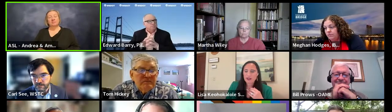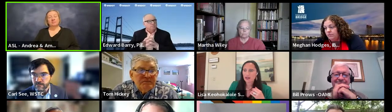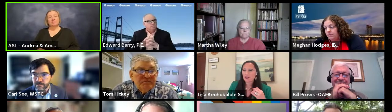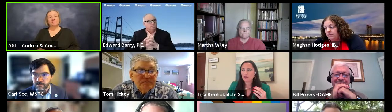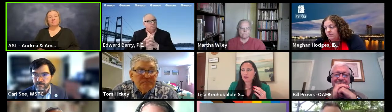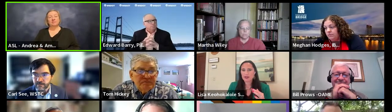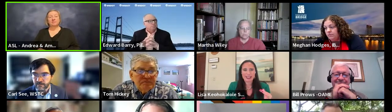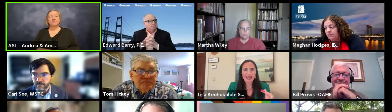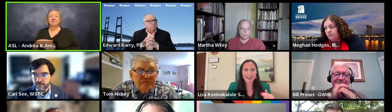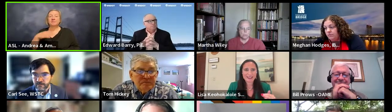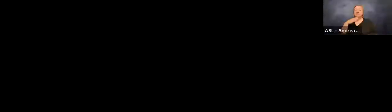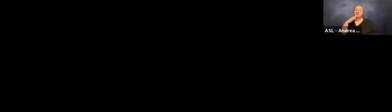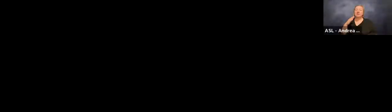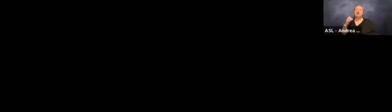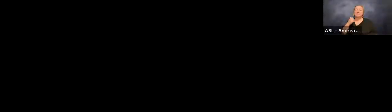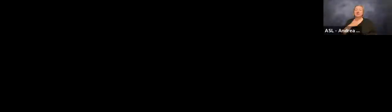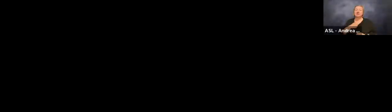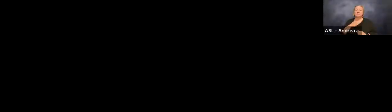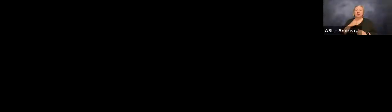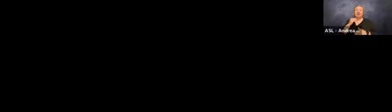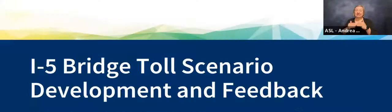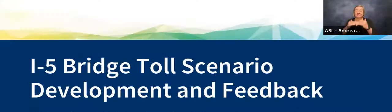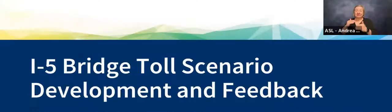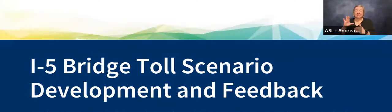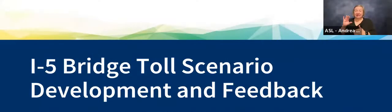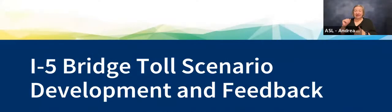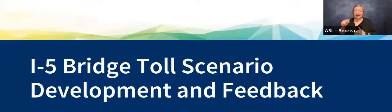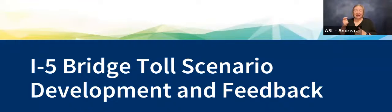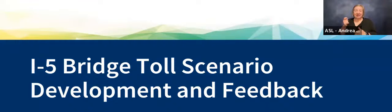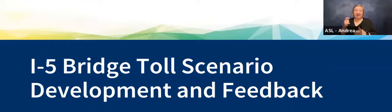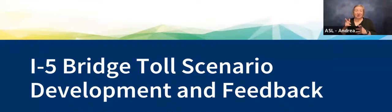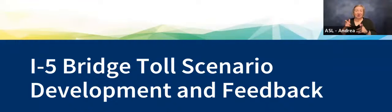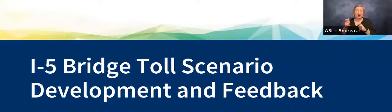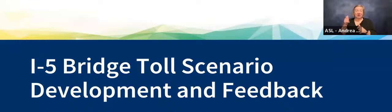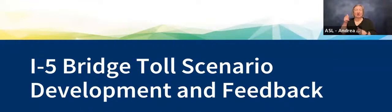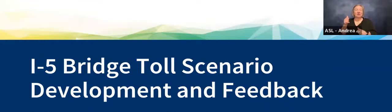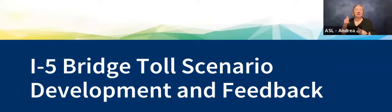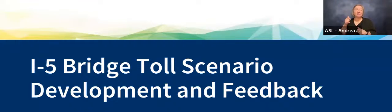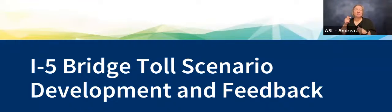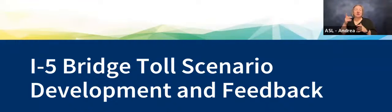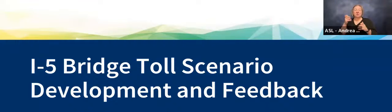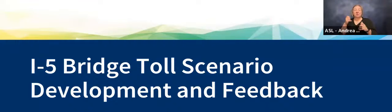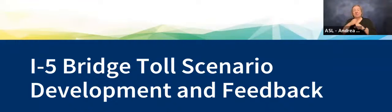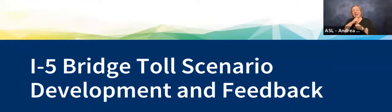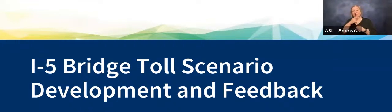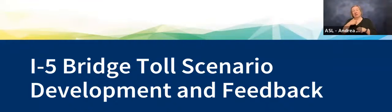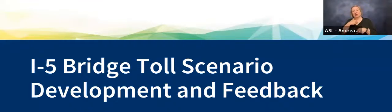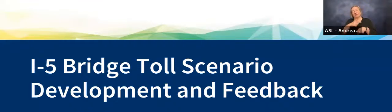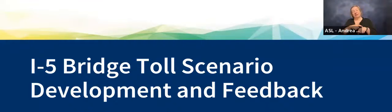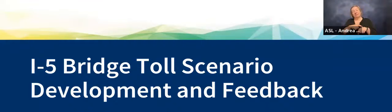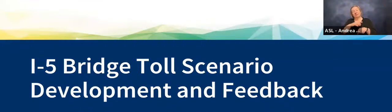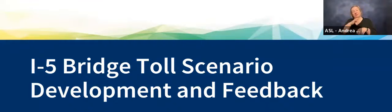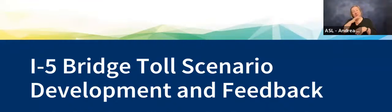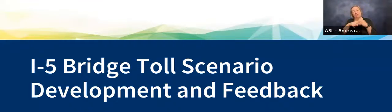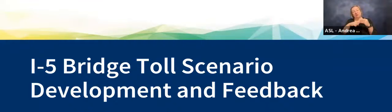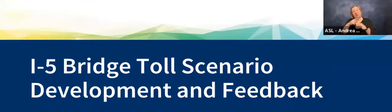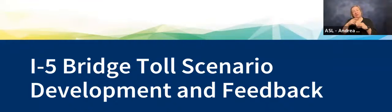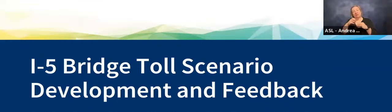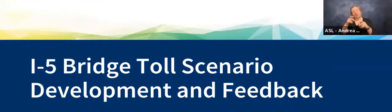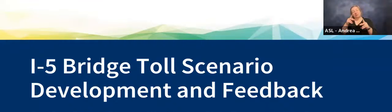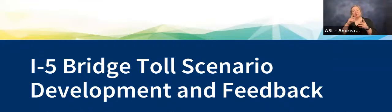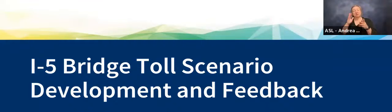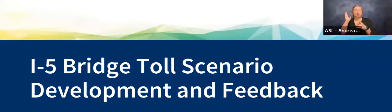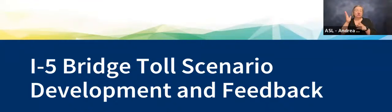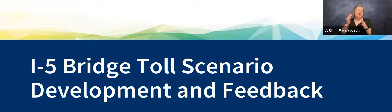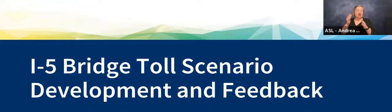Thank you. And sorry for moving the CAG along a little quickly. I want to make sure that we get into, we have the opportunity to present all the